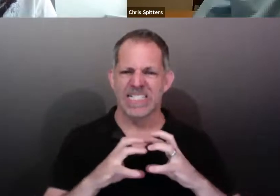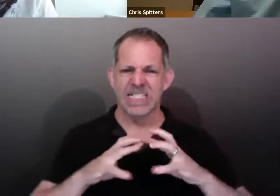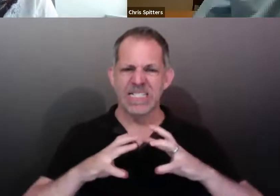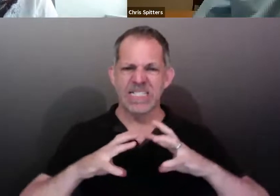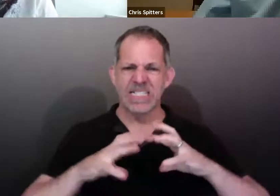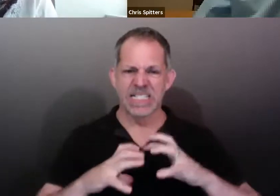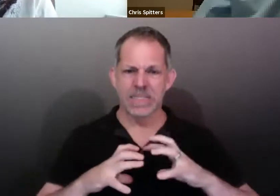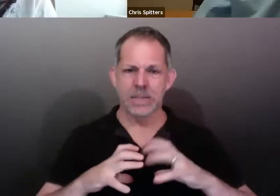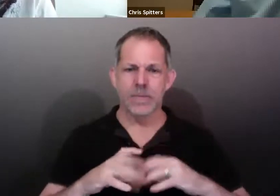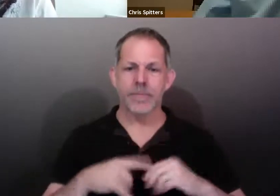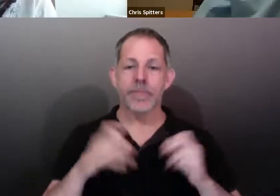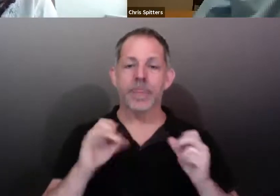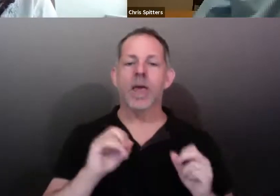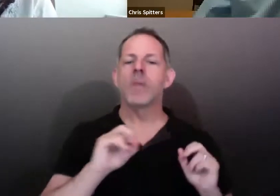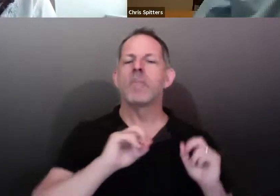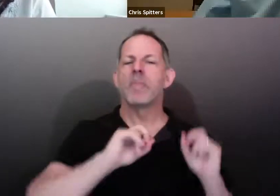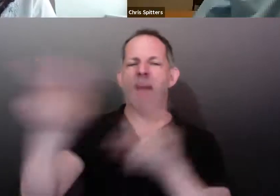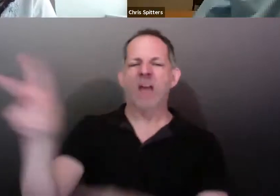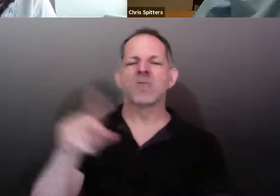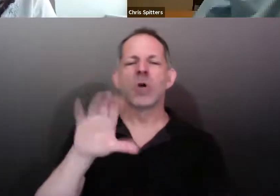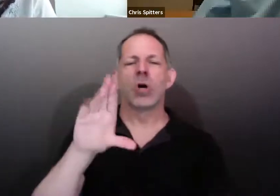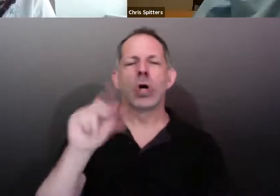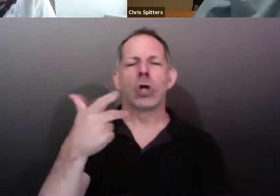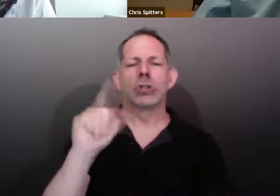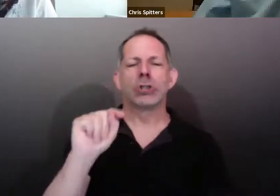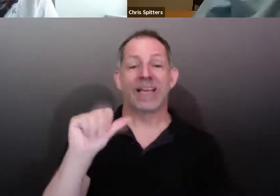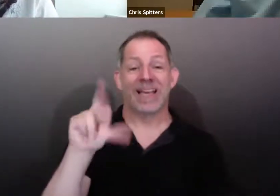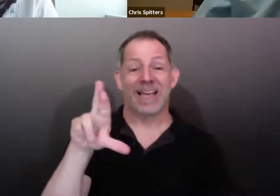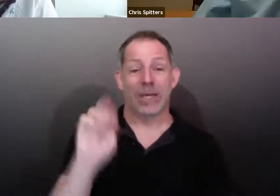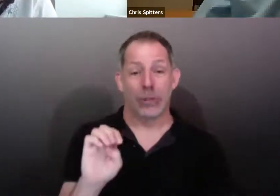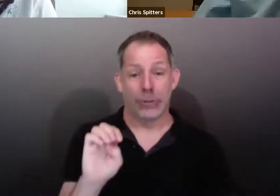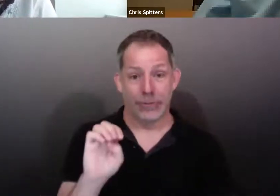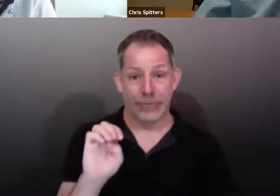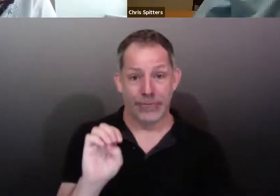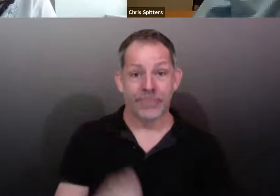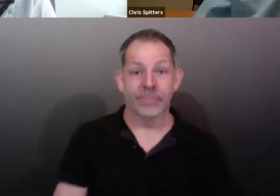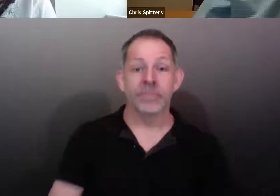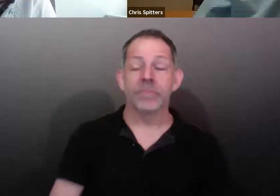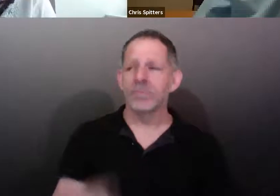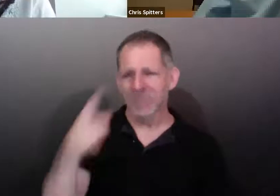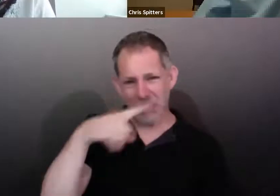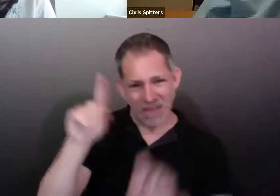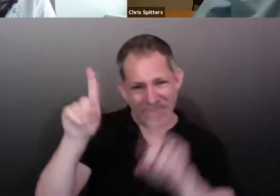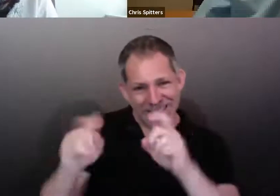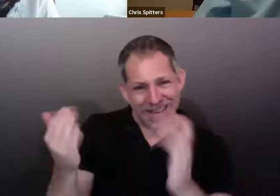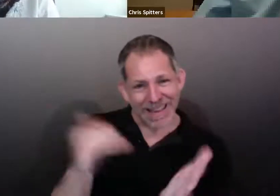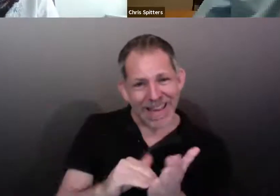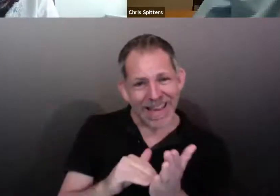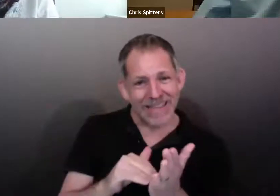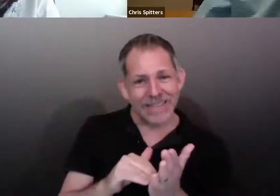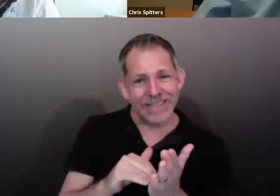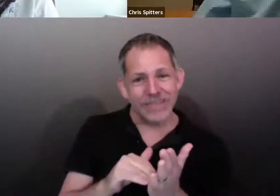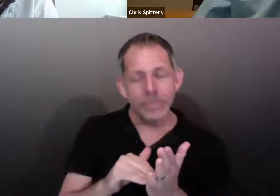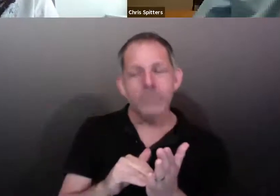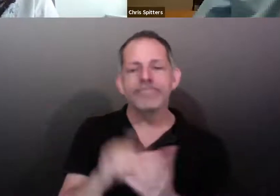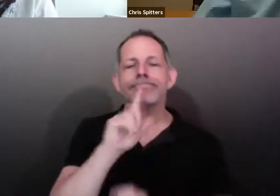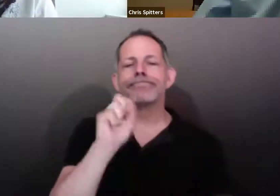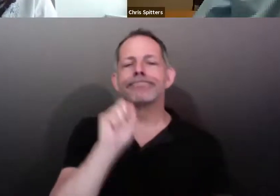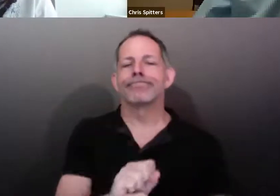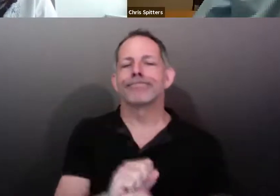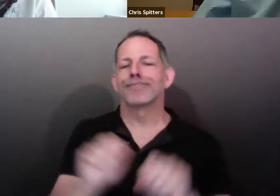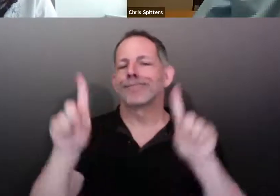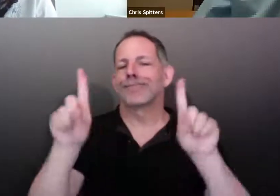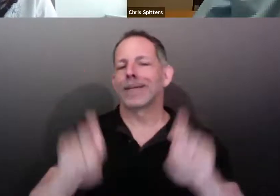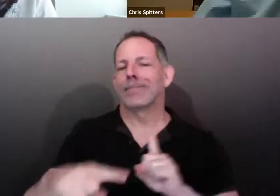this time my test came back positive. And so we think that the first test that I had was probably a false negative. And then from